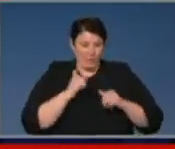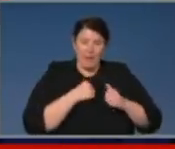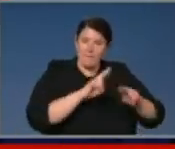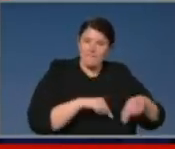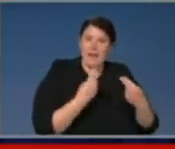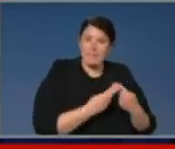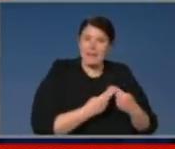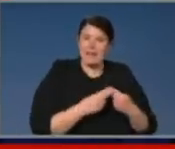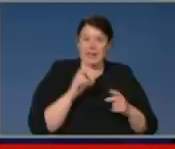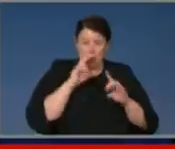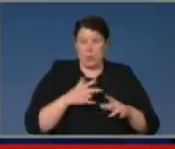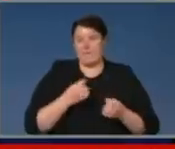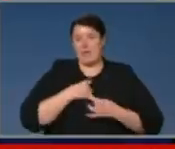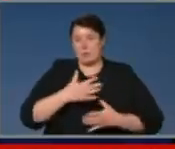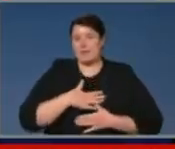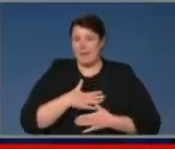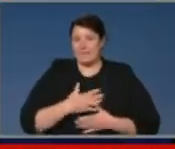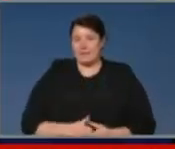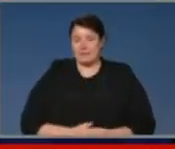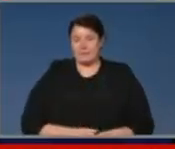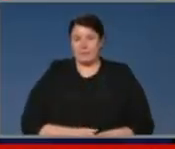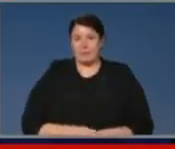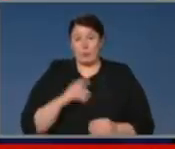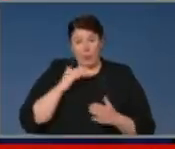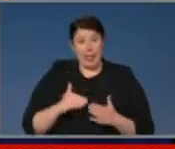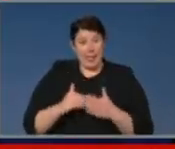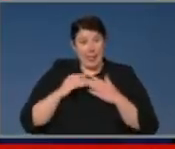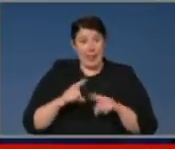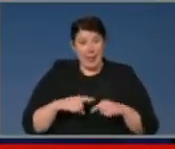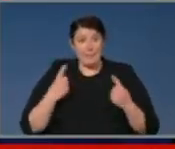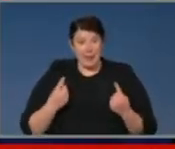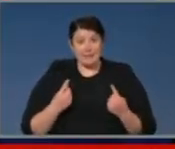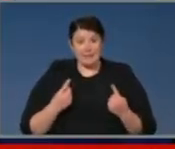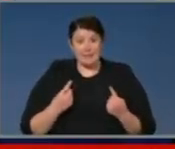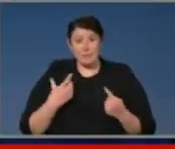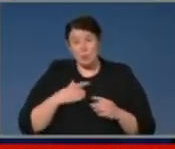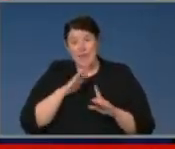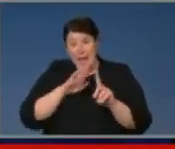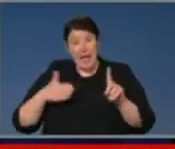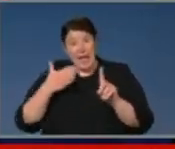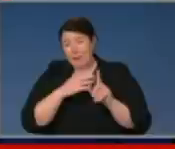taking care of ourselves, and it will help us as we seek to return